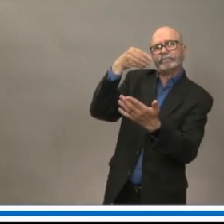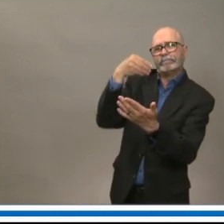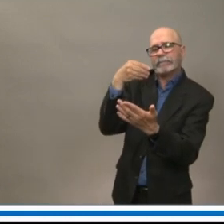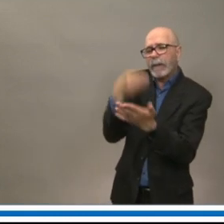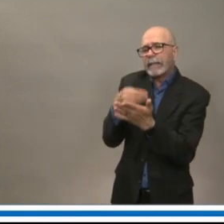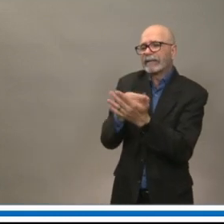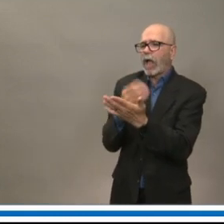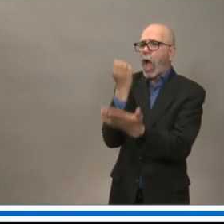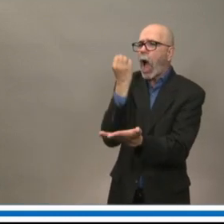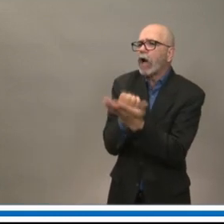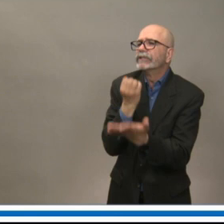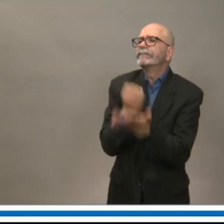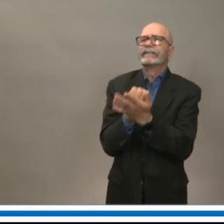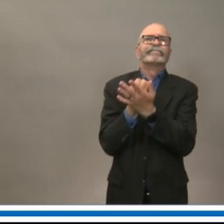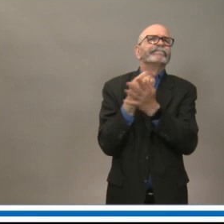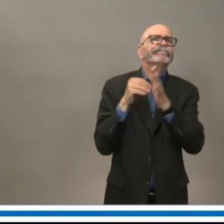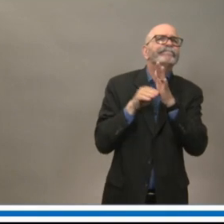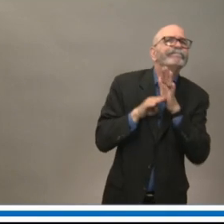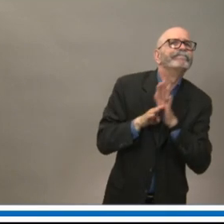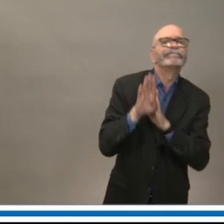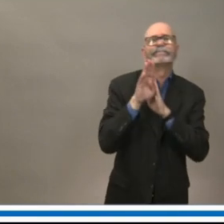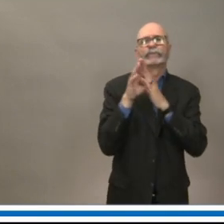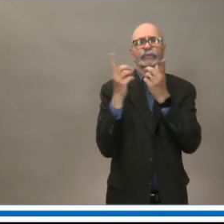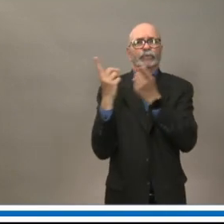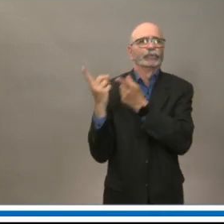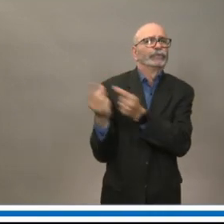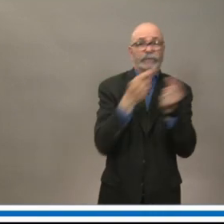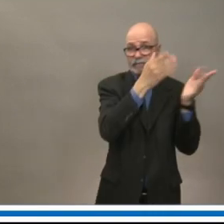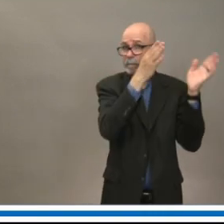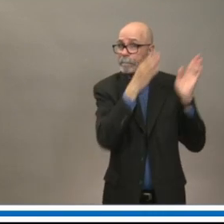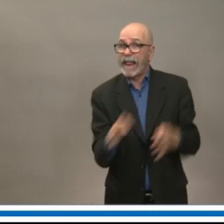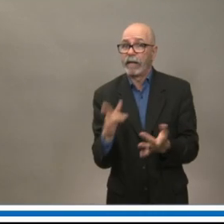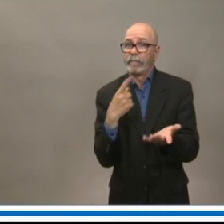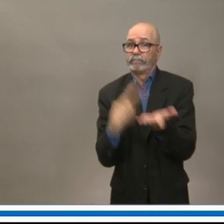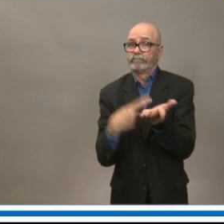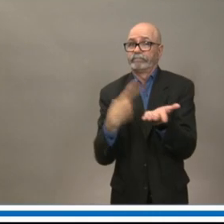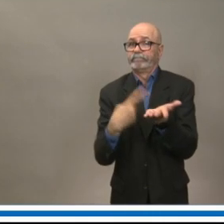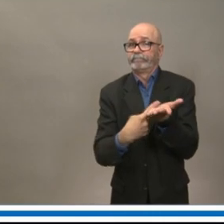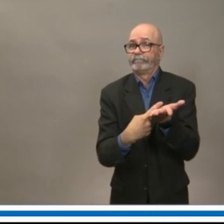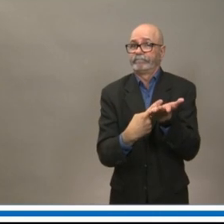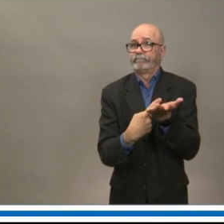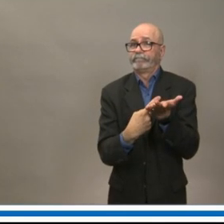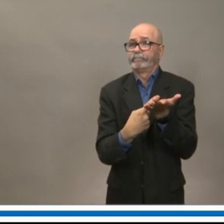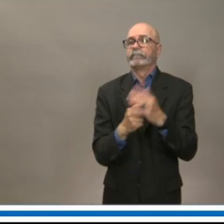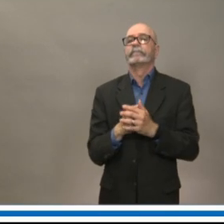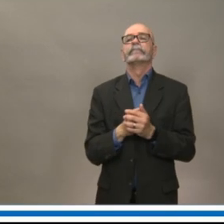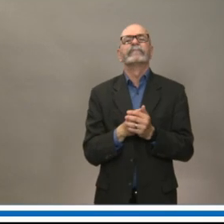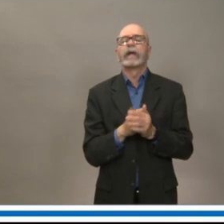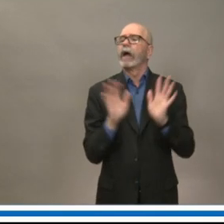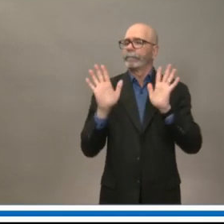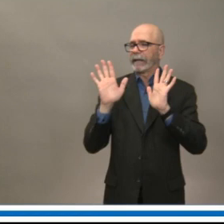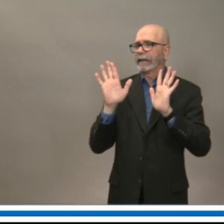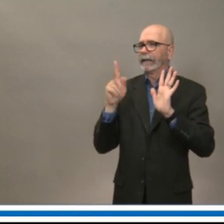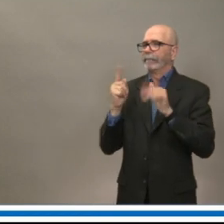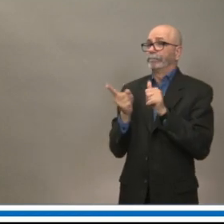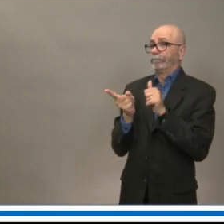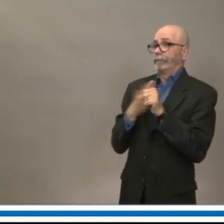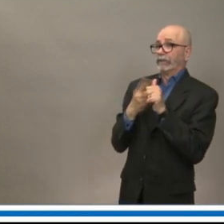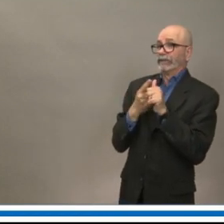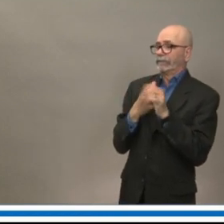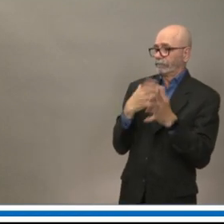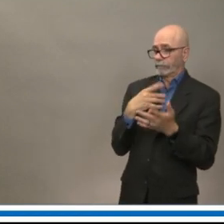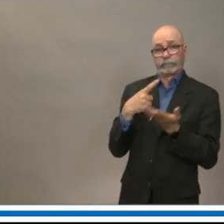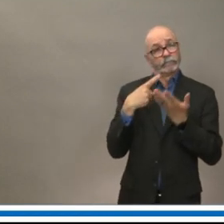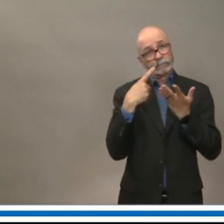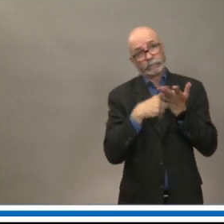back to work first? Well, we're going to continue to follow the advice of Dr. Strang of Public Health here in our province. As you know,